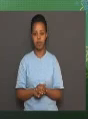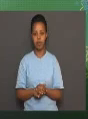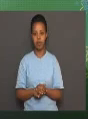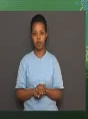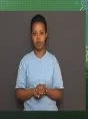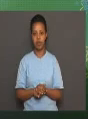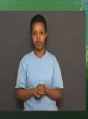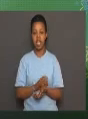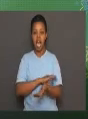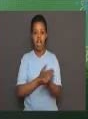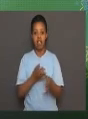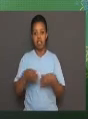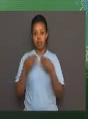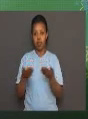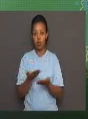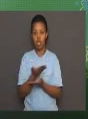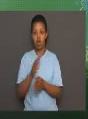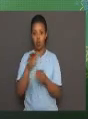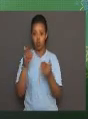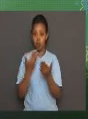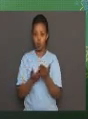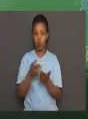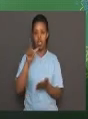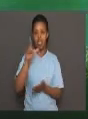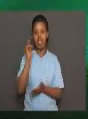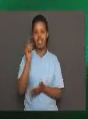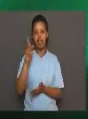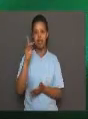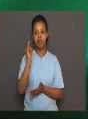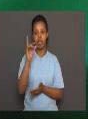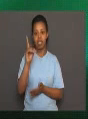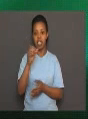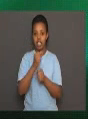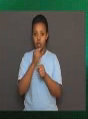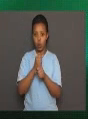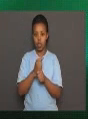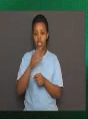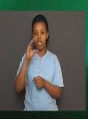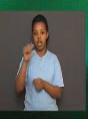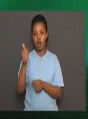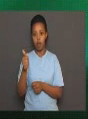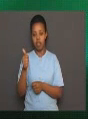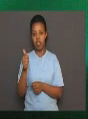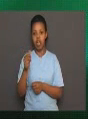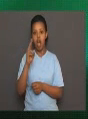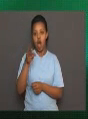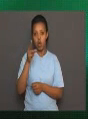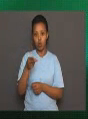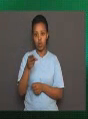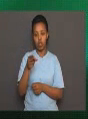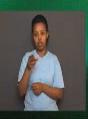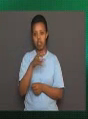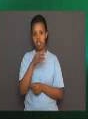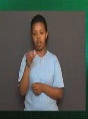Like carbohydrates, lipids are made from carbon, hydrogen,